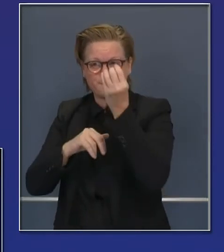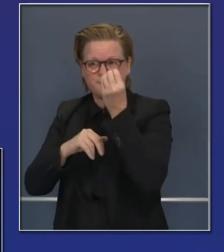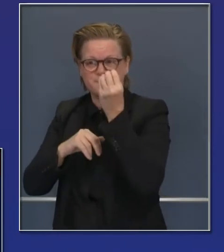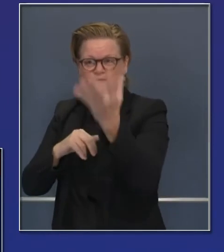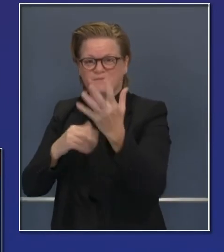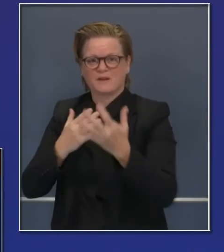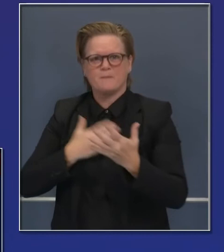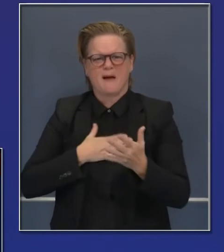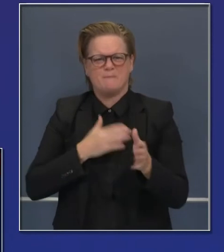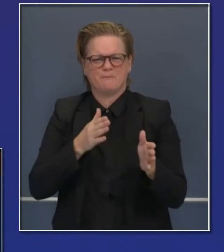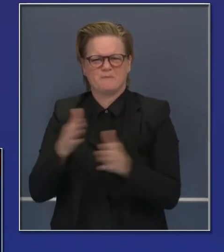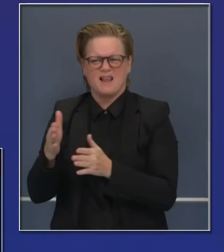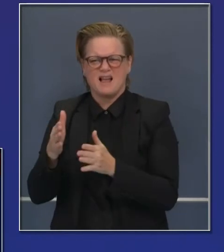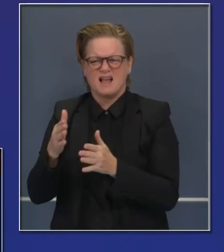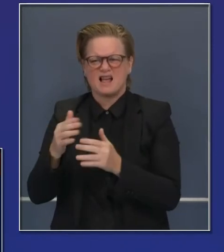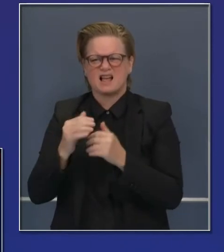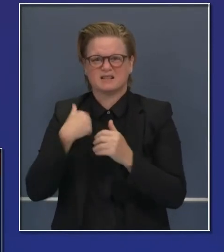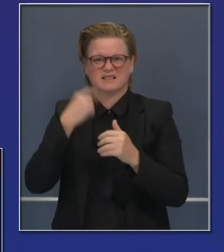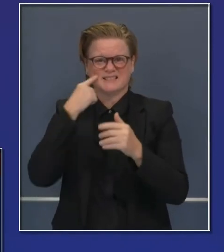Monday that we have